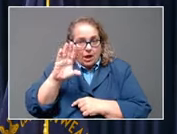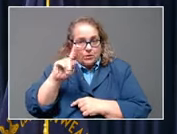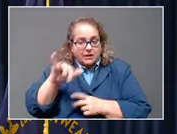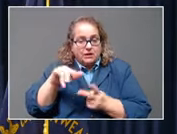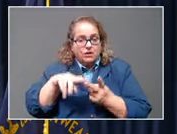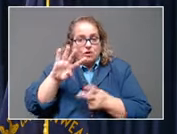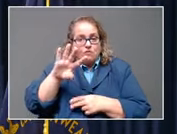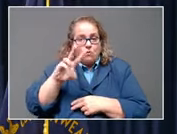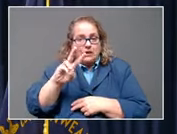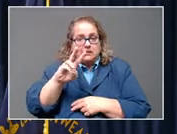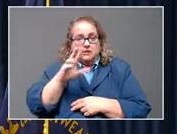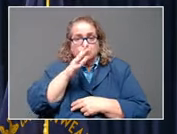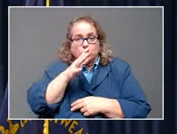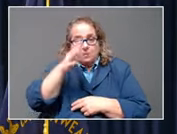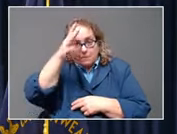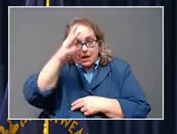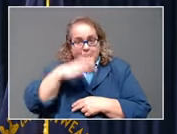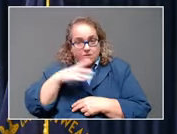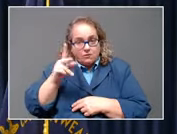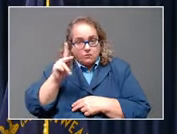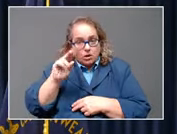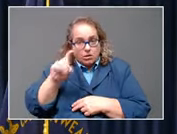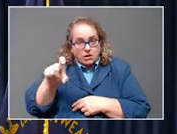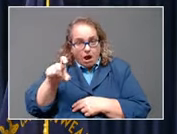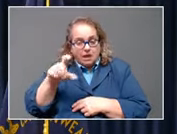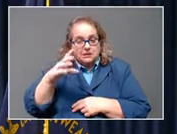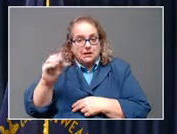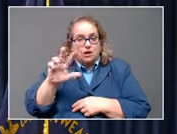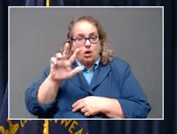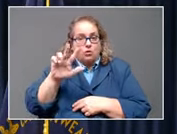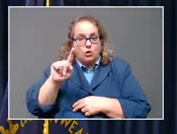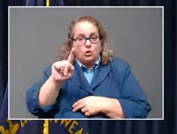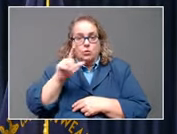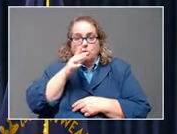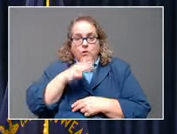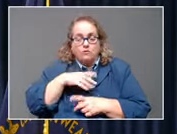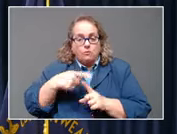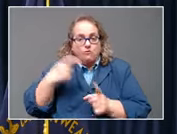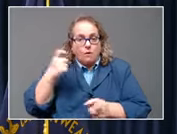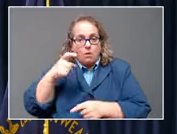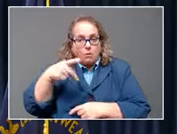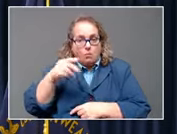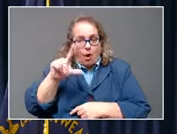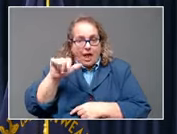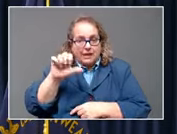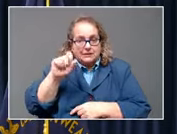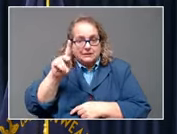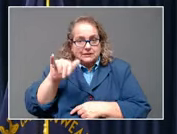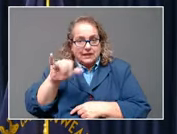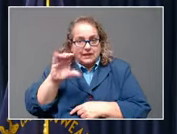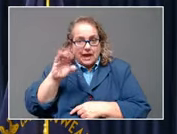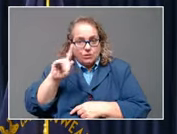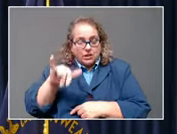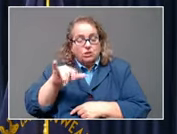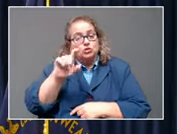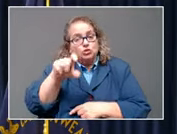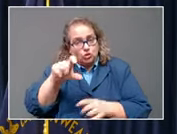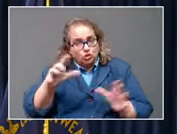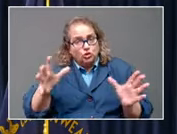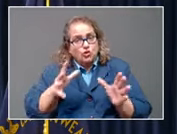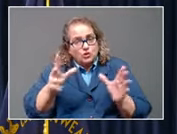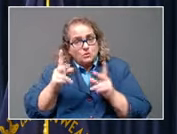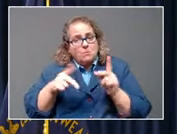from Knox County, and a 31-year-old woman from Pulaski County. That ought to encourage people in that age group to